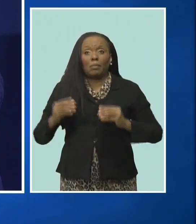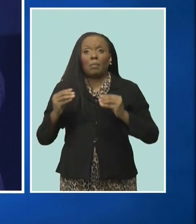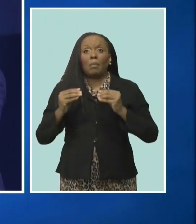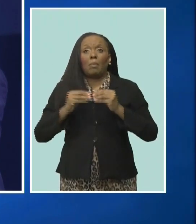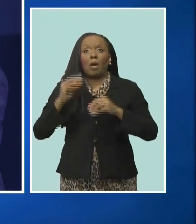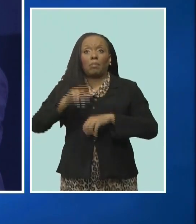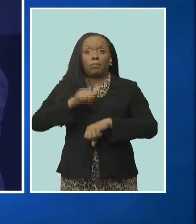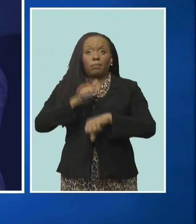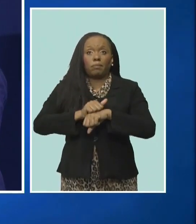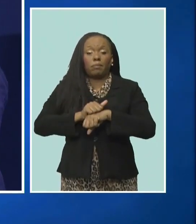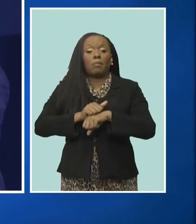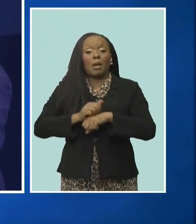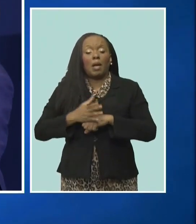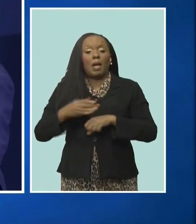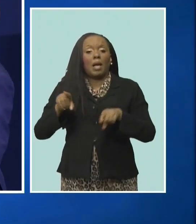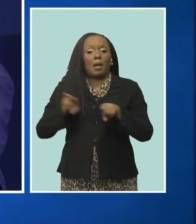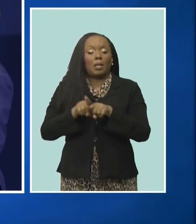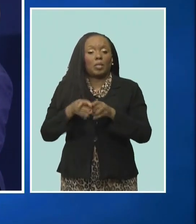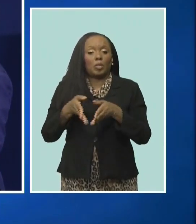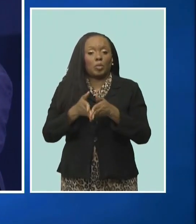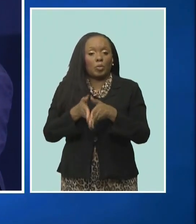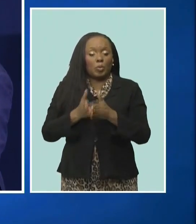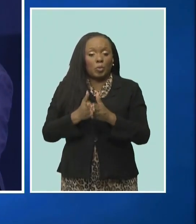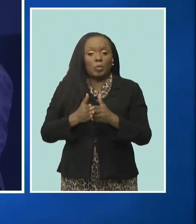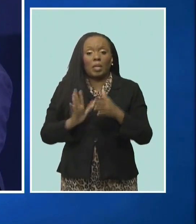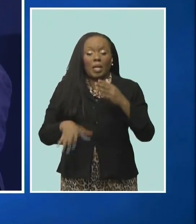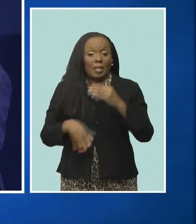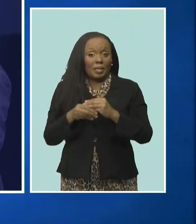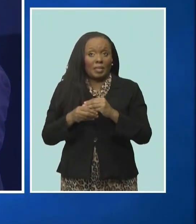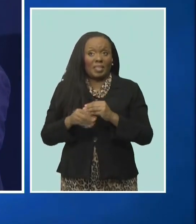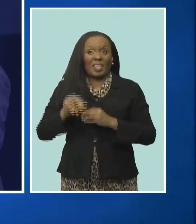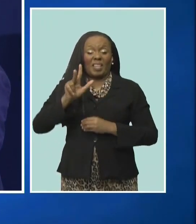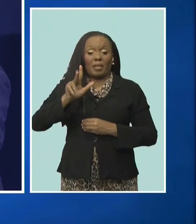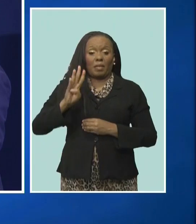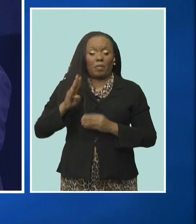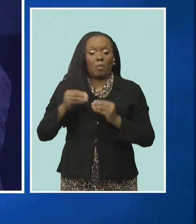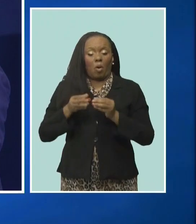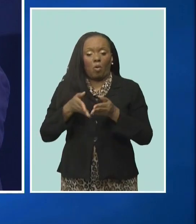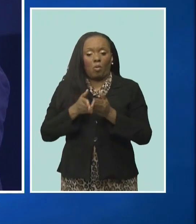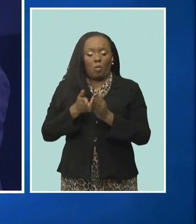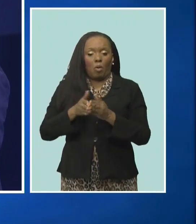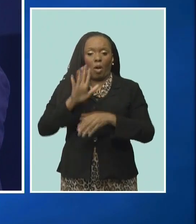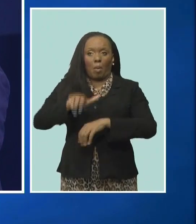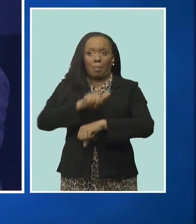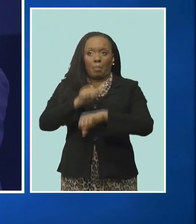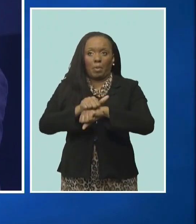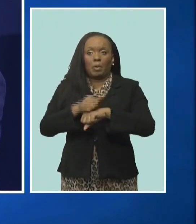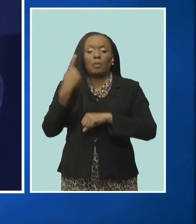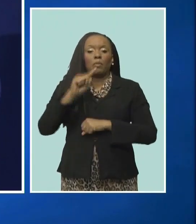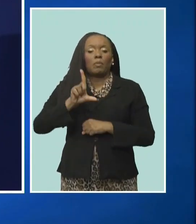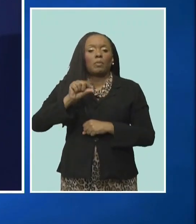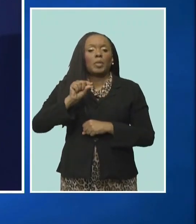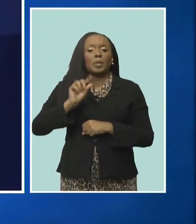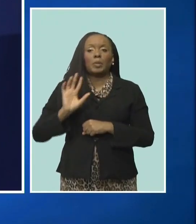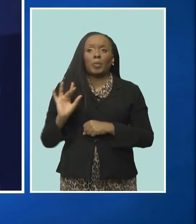seen, and also we've seen the cruise industry an additional 34 cruise calls booked for